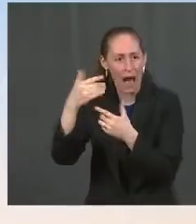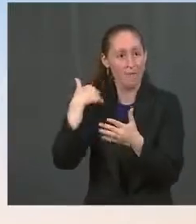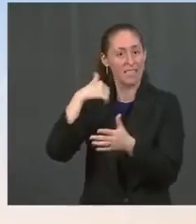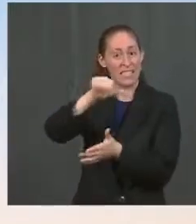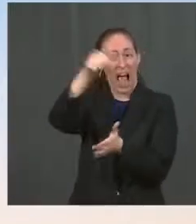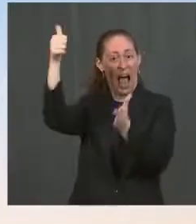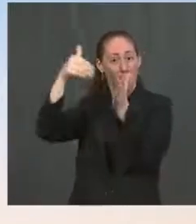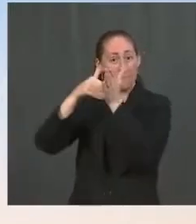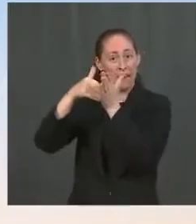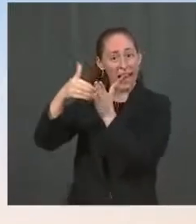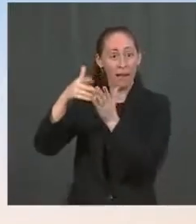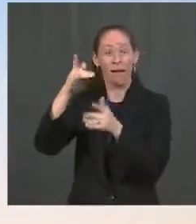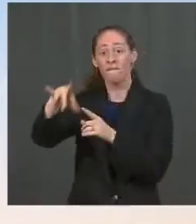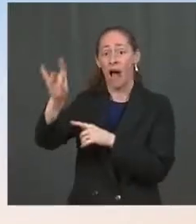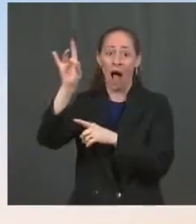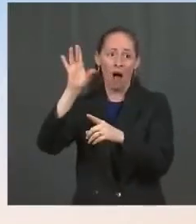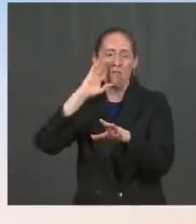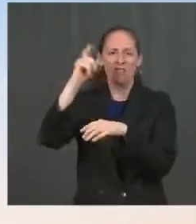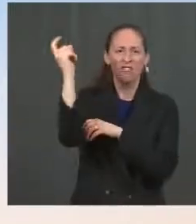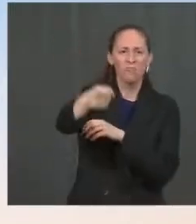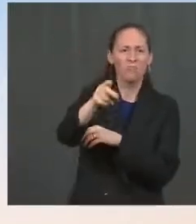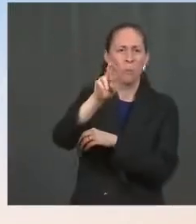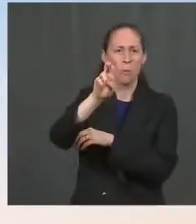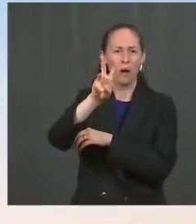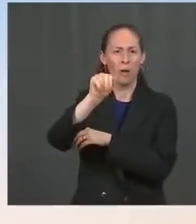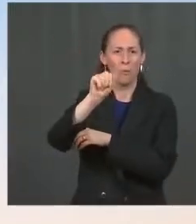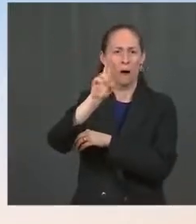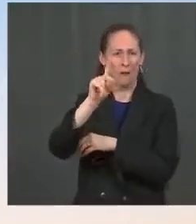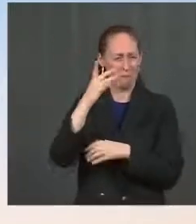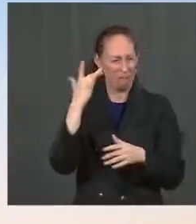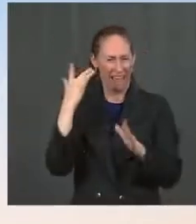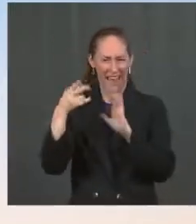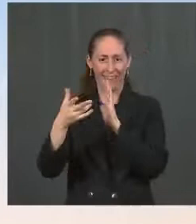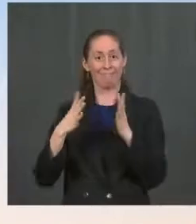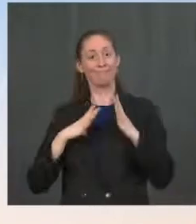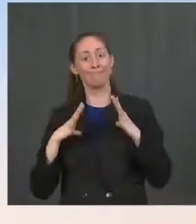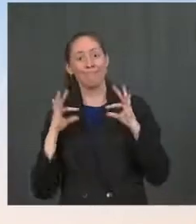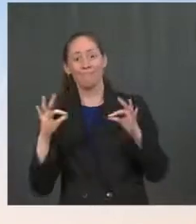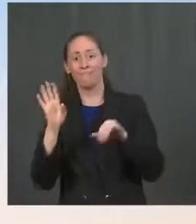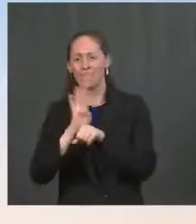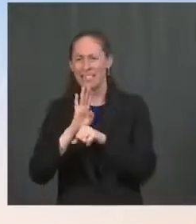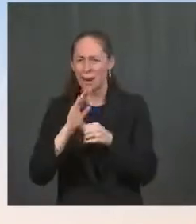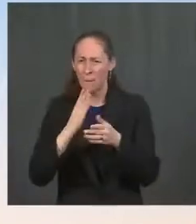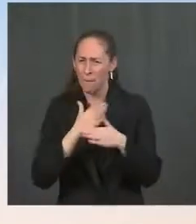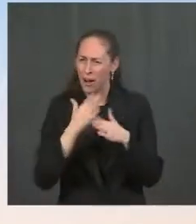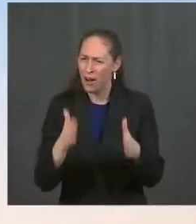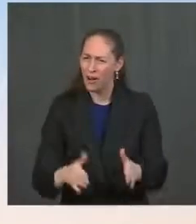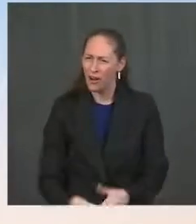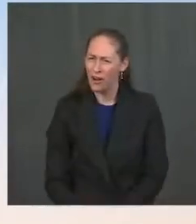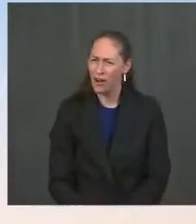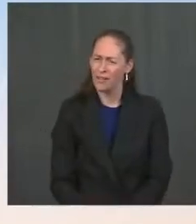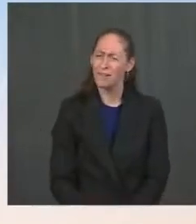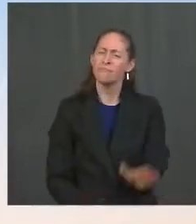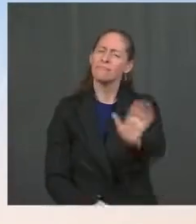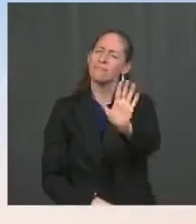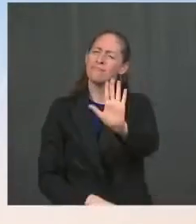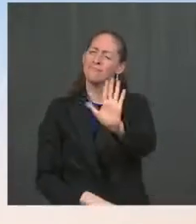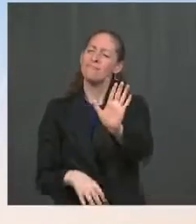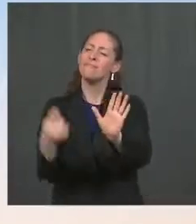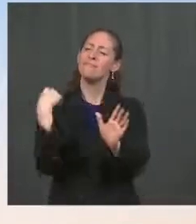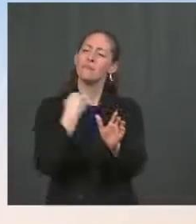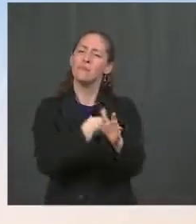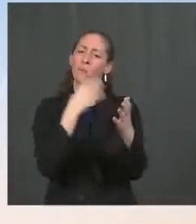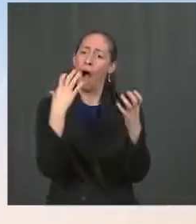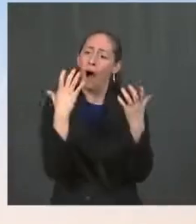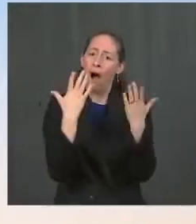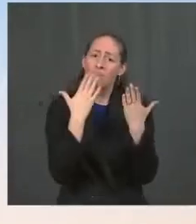to celebrate the return of American citizens who wanted to leave Afghanistan, of legal permanent residents, of Afghans who